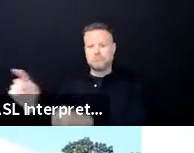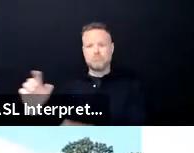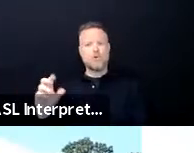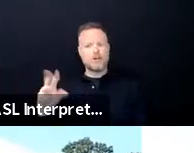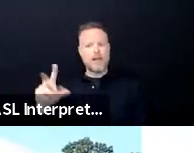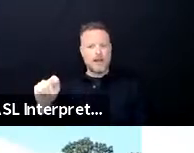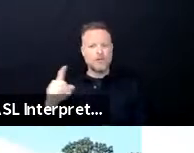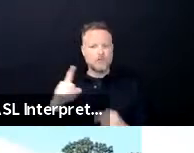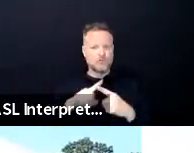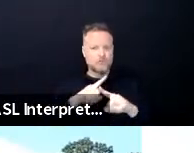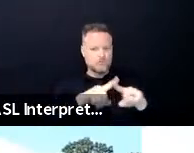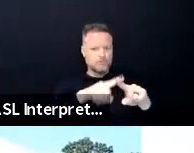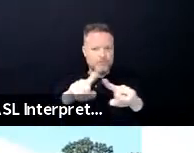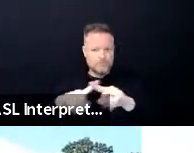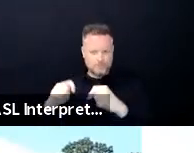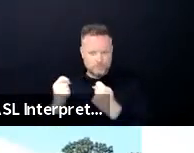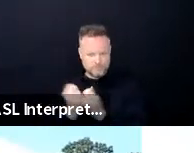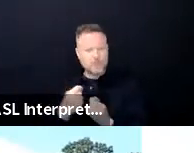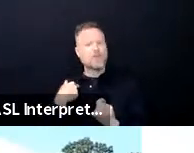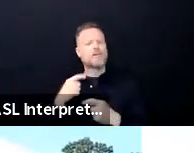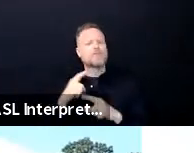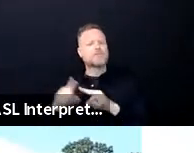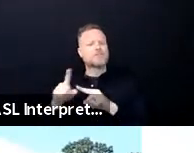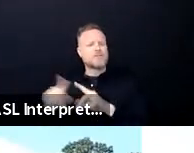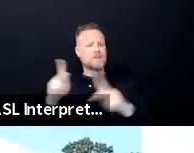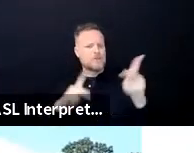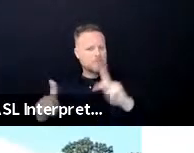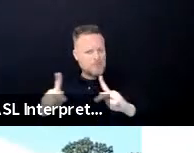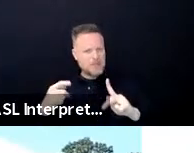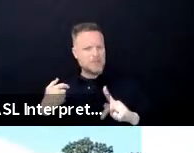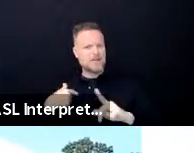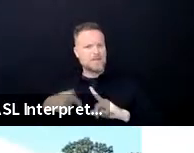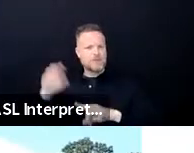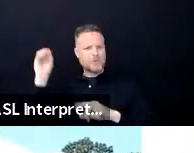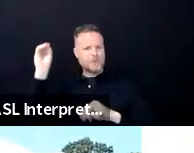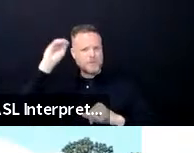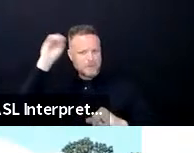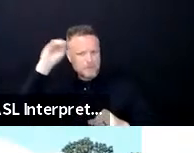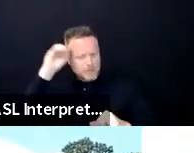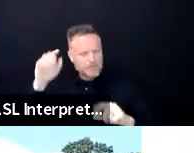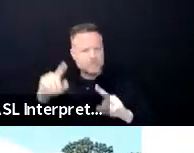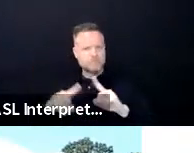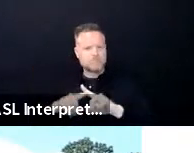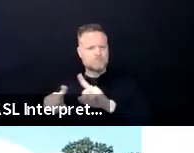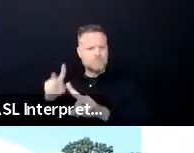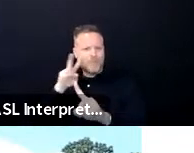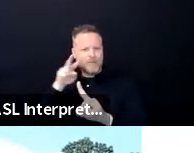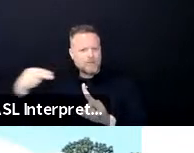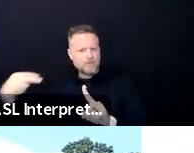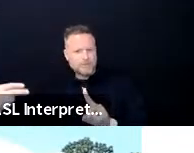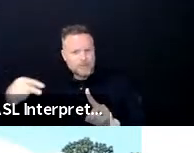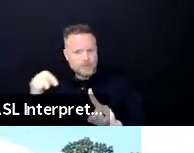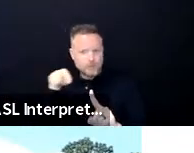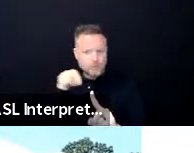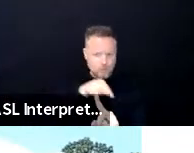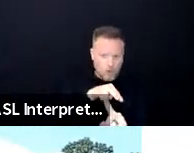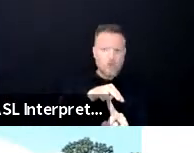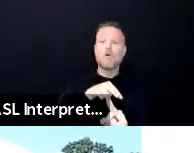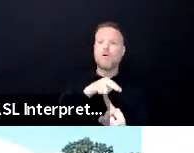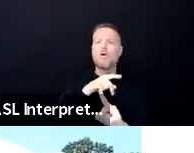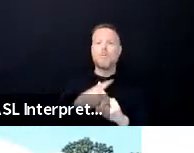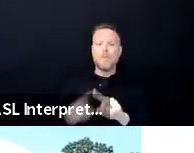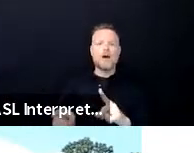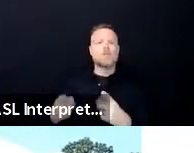with different type of views, different type of ideas, different type of strategies, but we all had to put the name